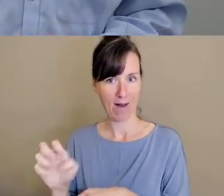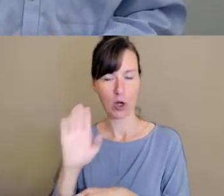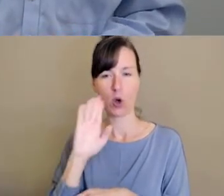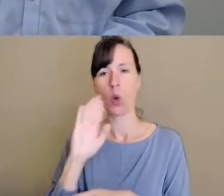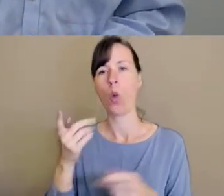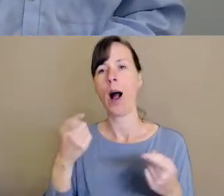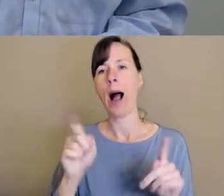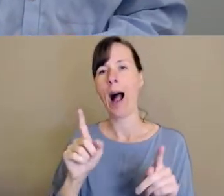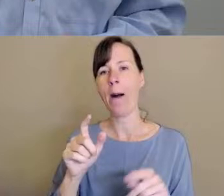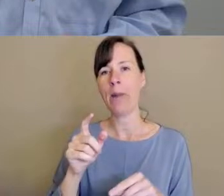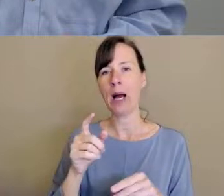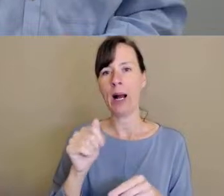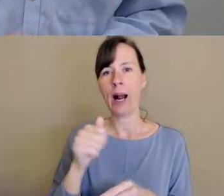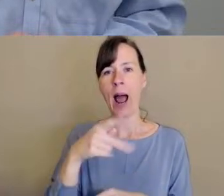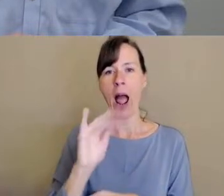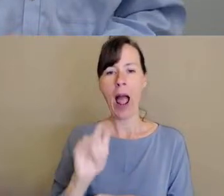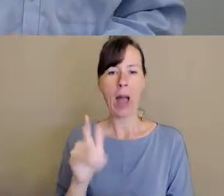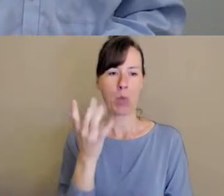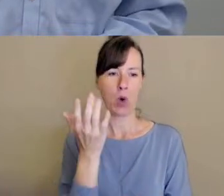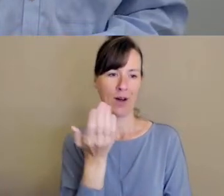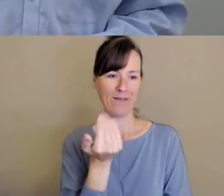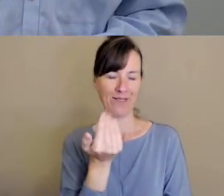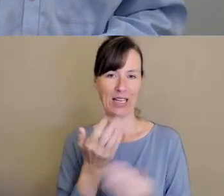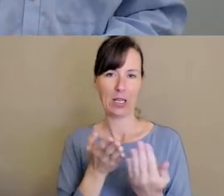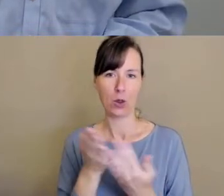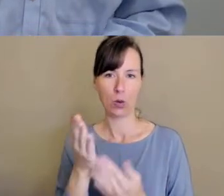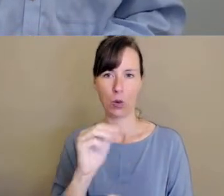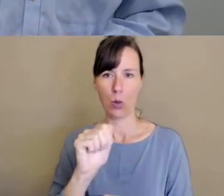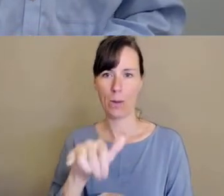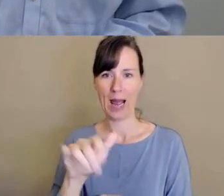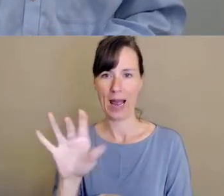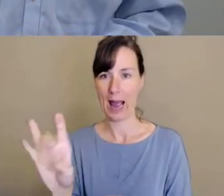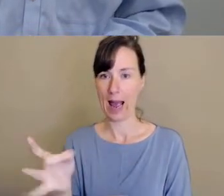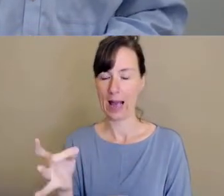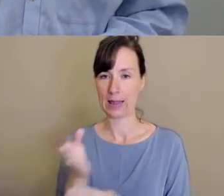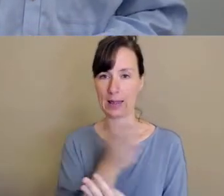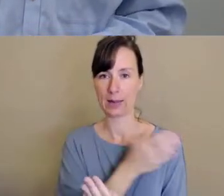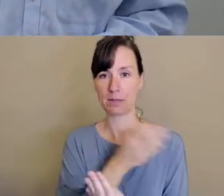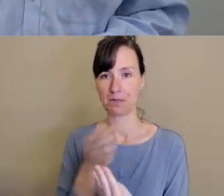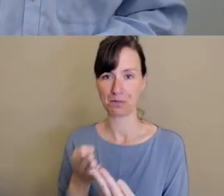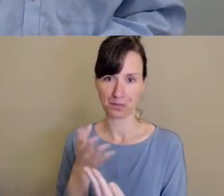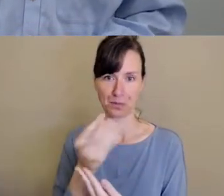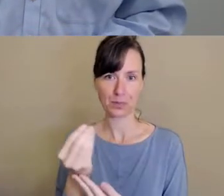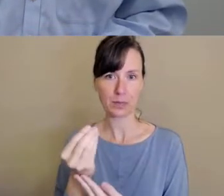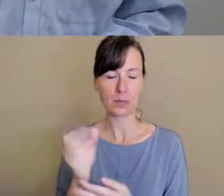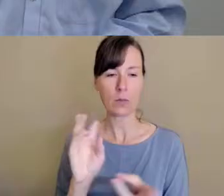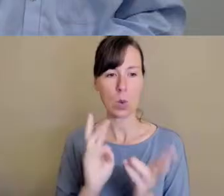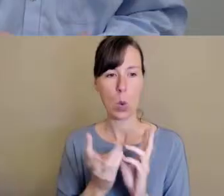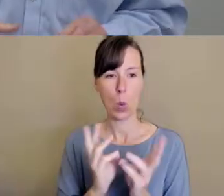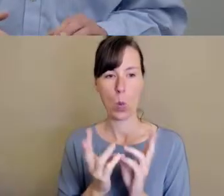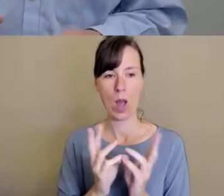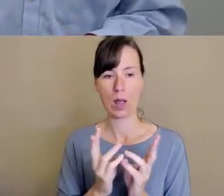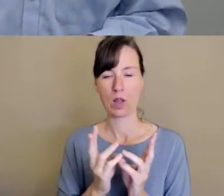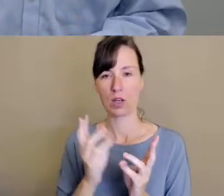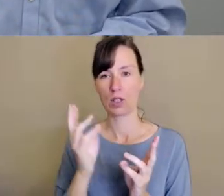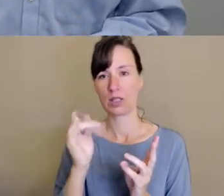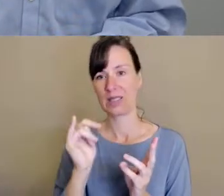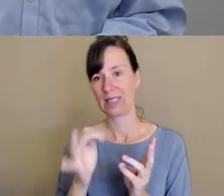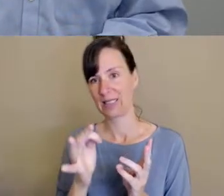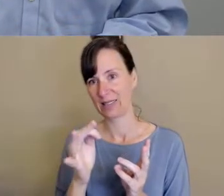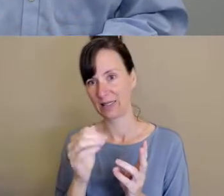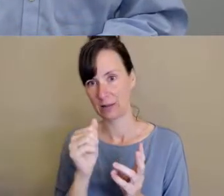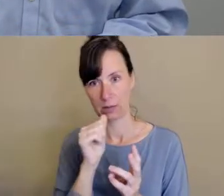15 through May 8th, and inclement weather may